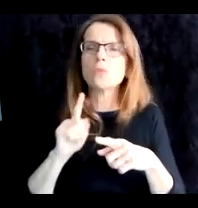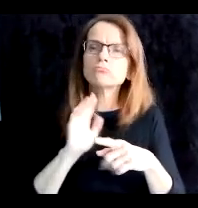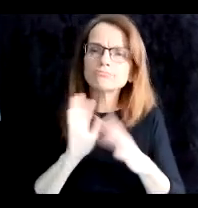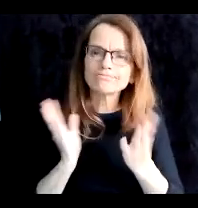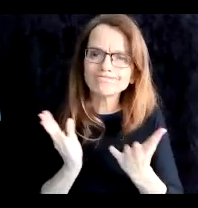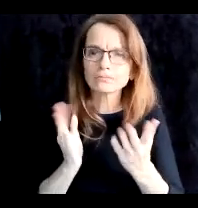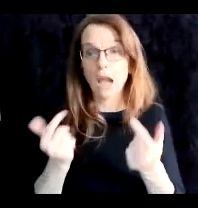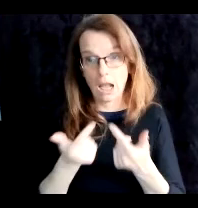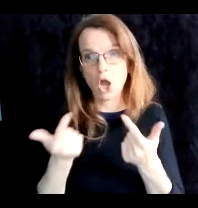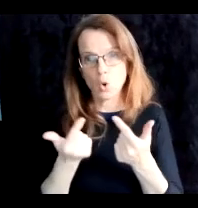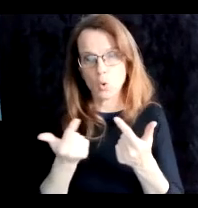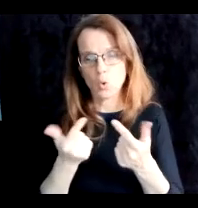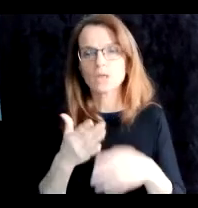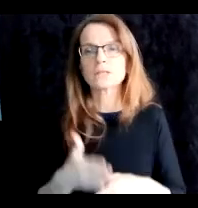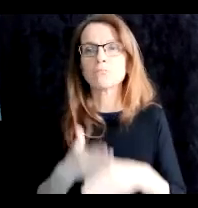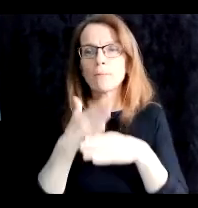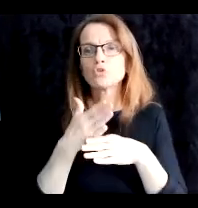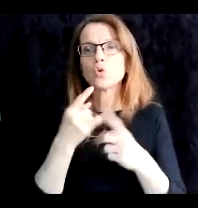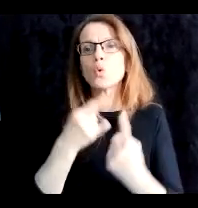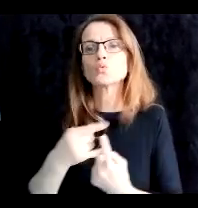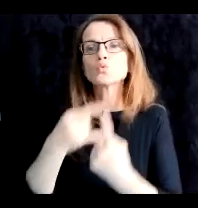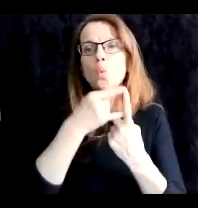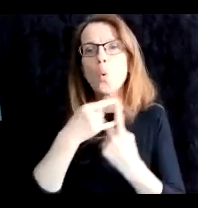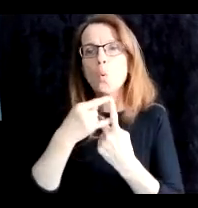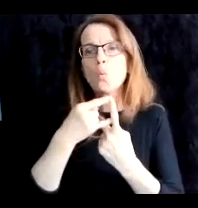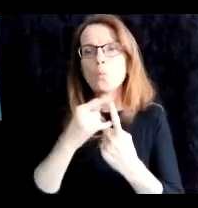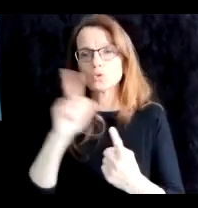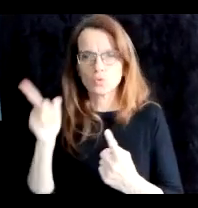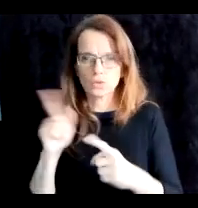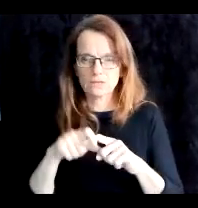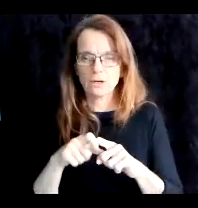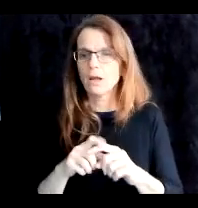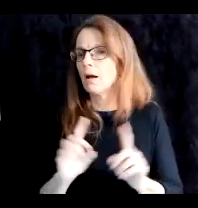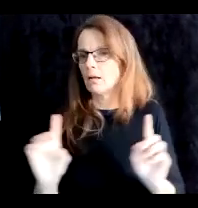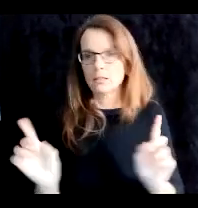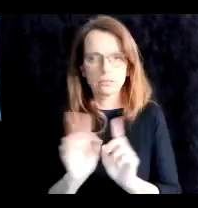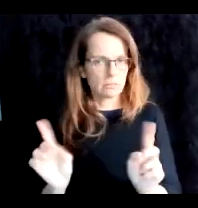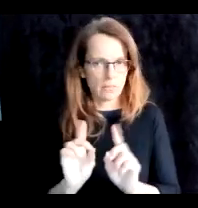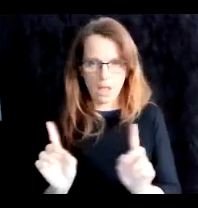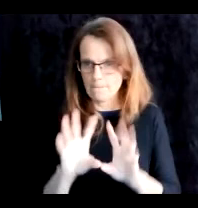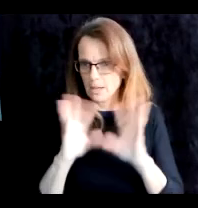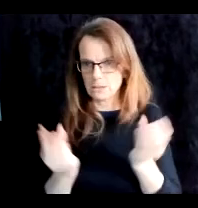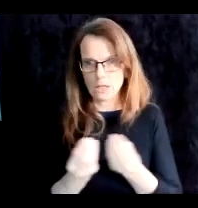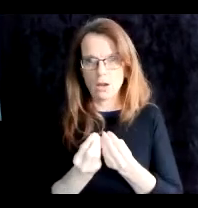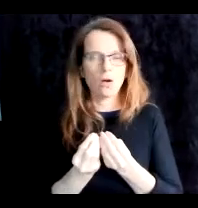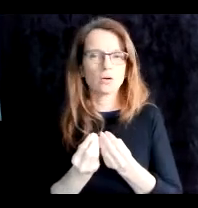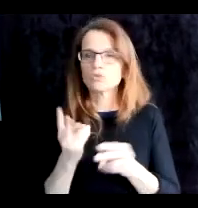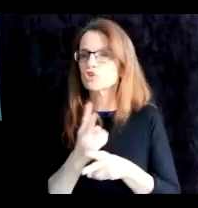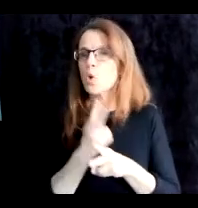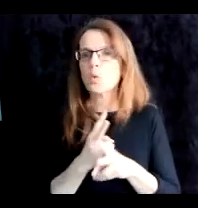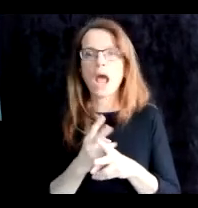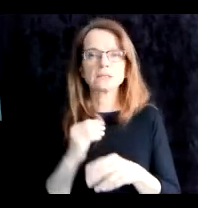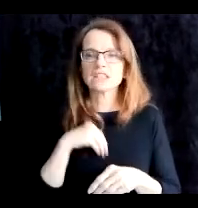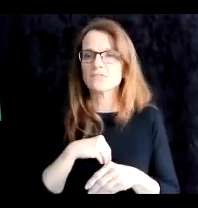tools and applications, but not all of it. So I would say, in shaping the new normal, we need to say,